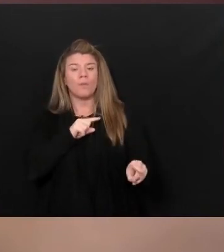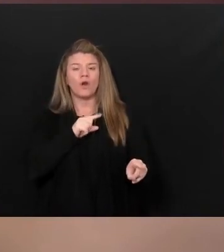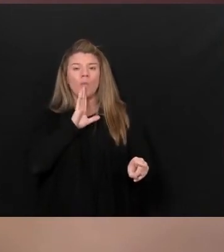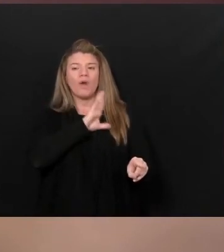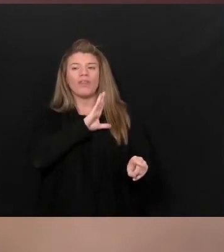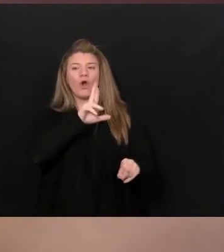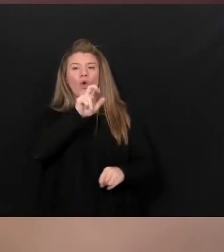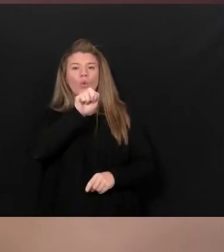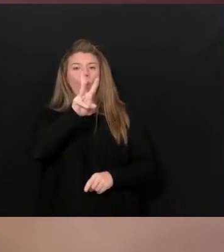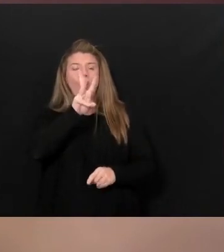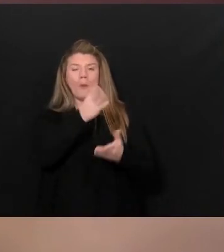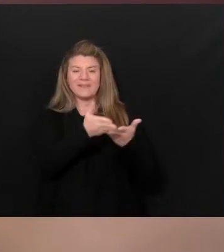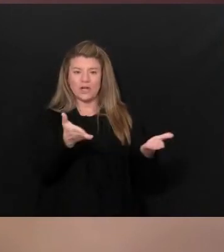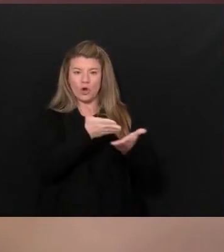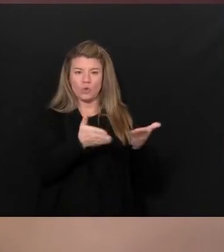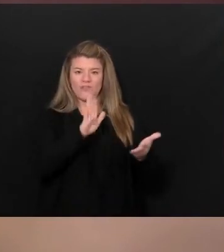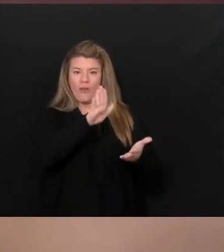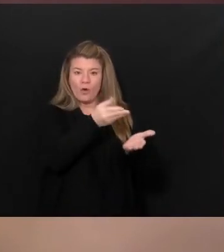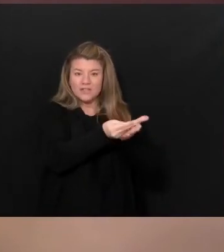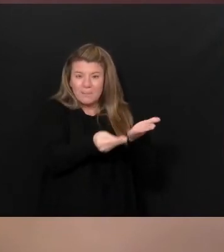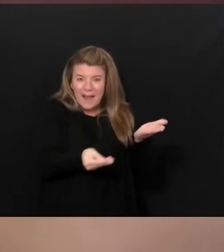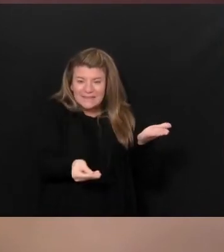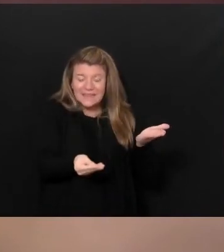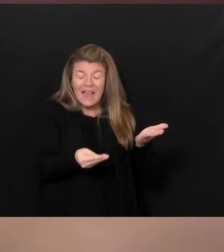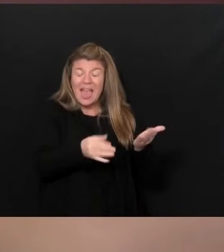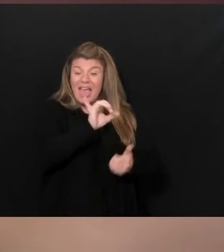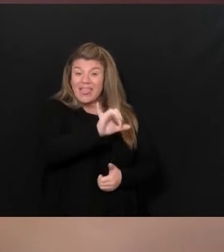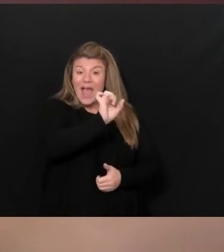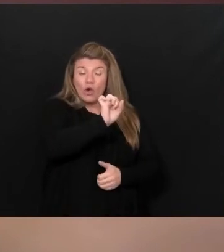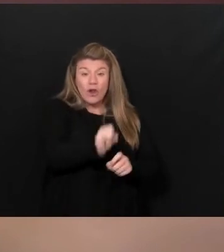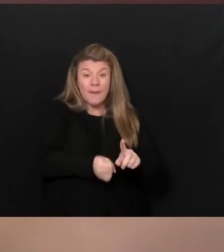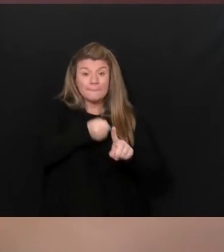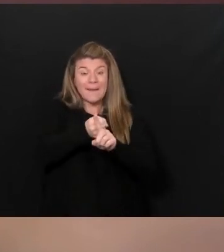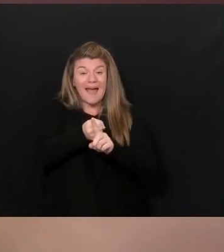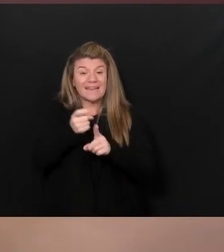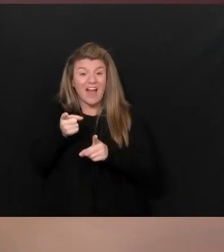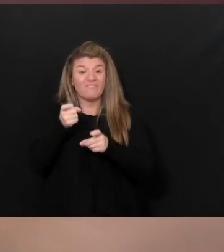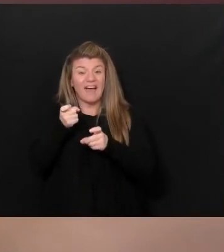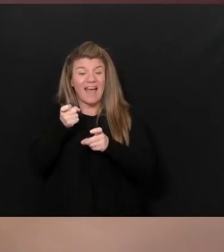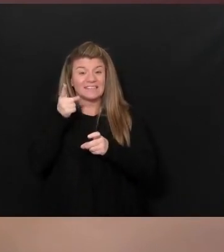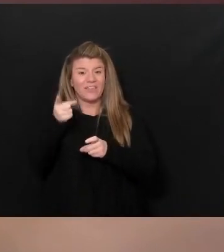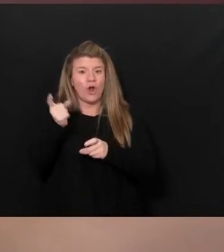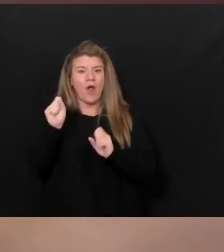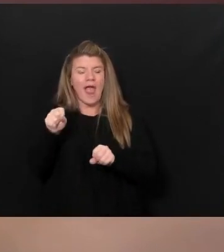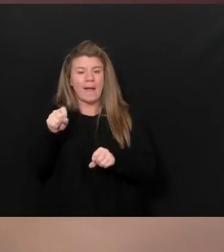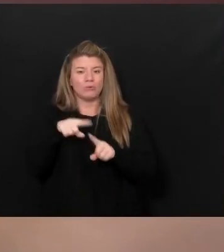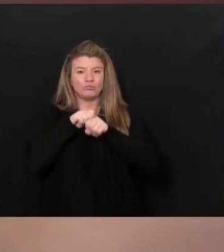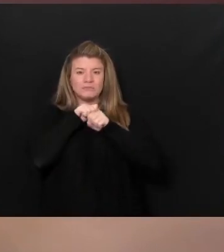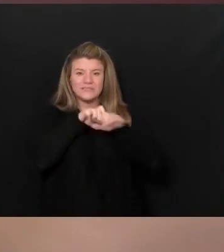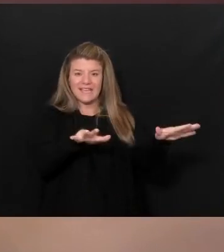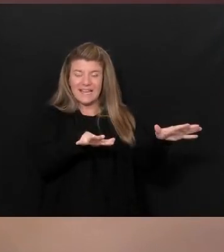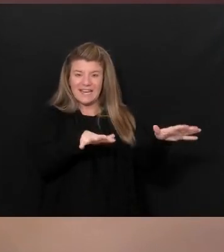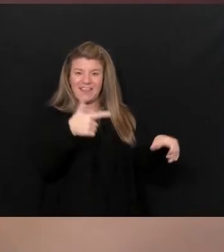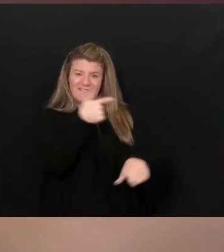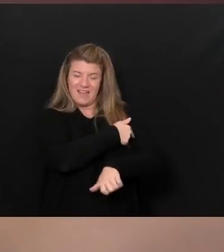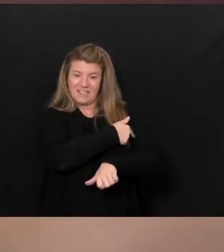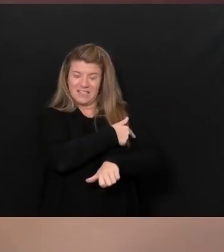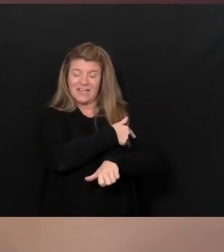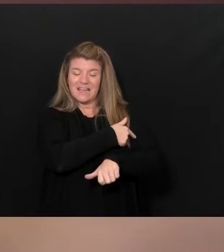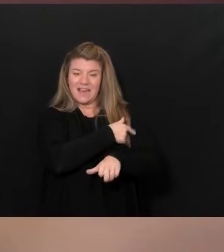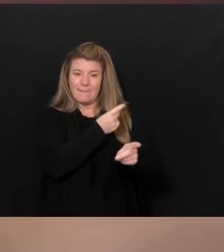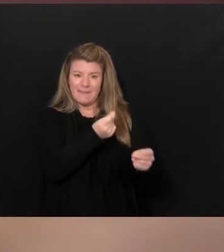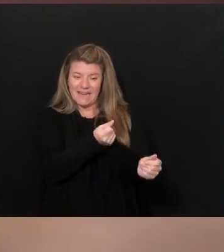materials for some of the supply chain, which could impact how quickly Pfizer can get the amount of vaccine out